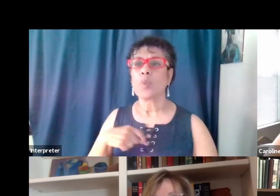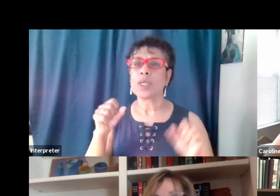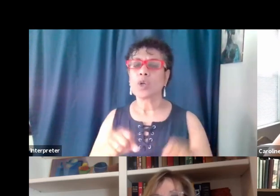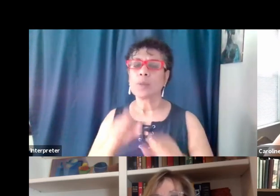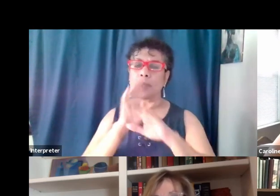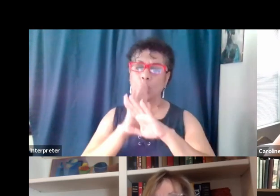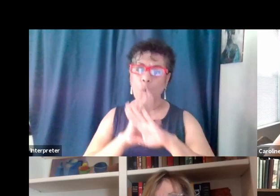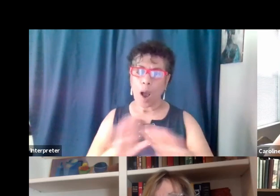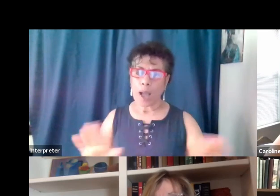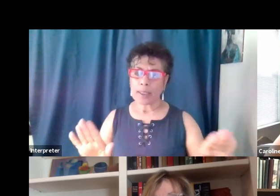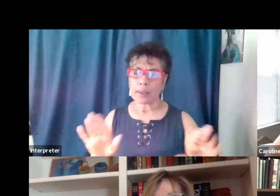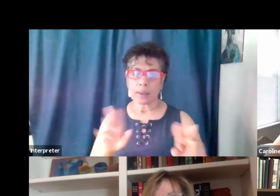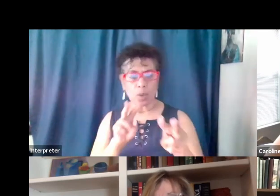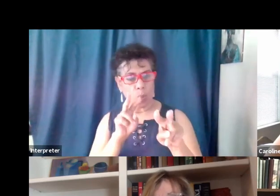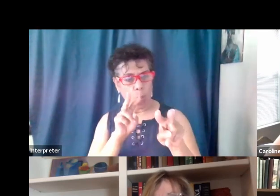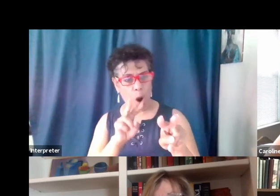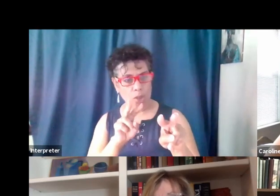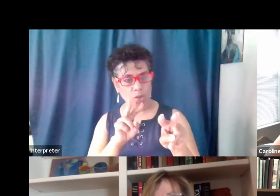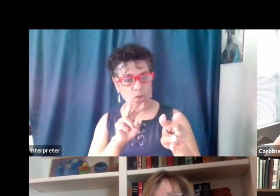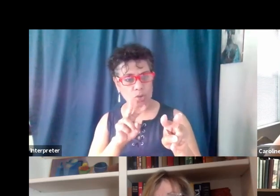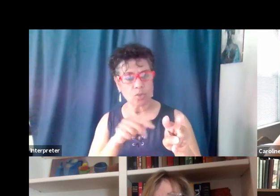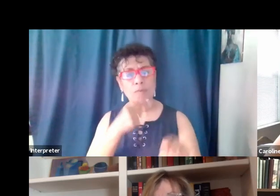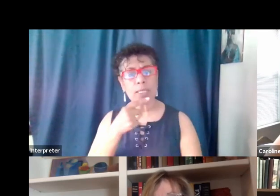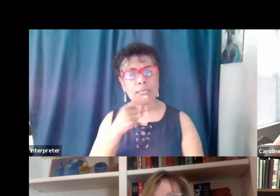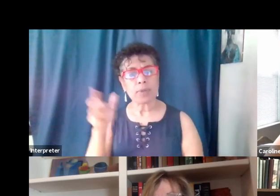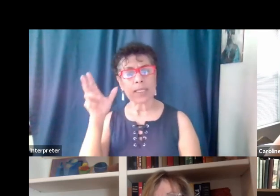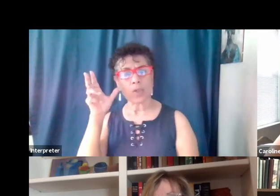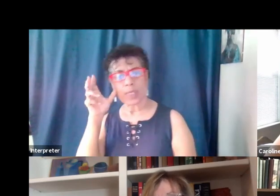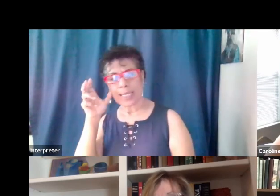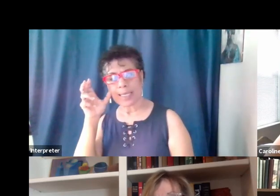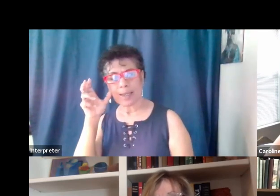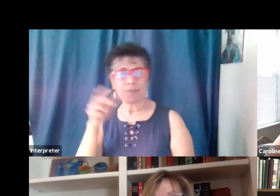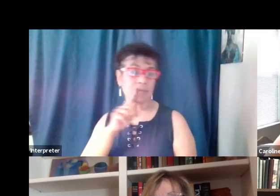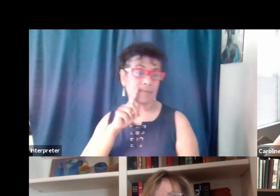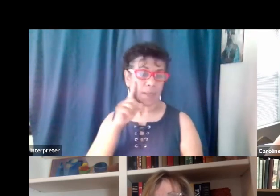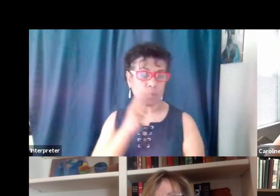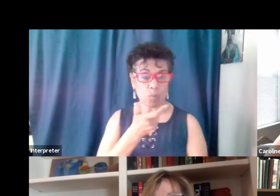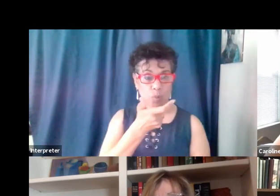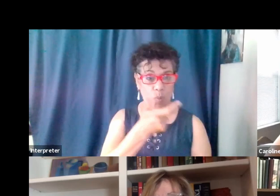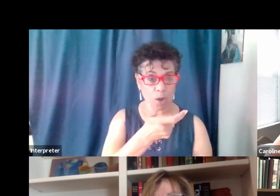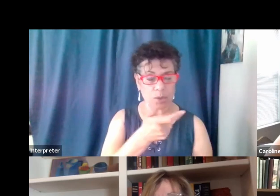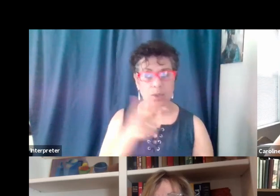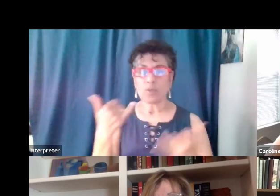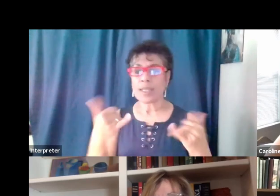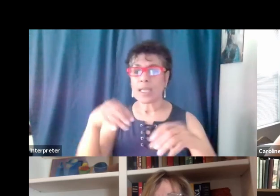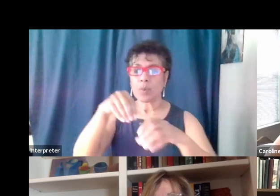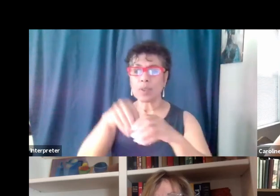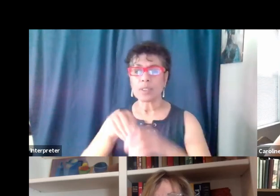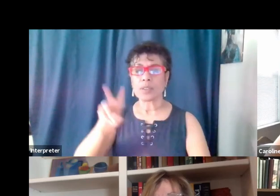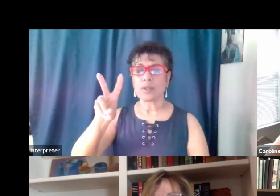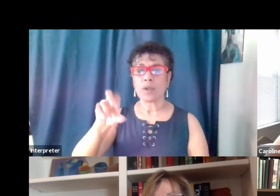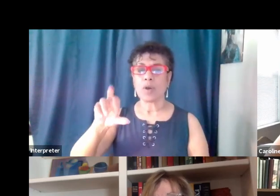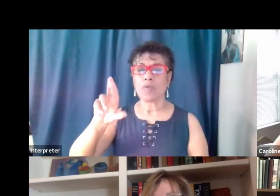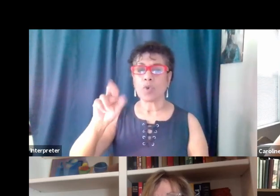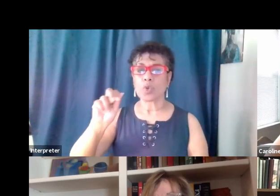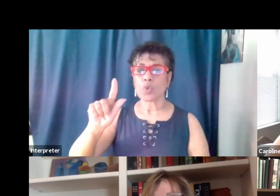listen. And I think that as we experiment with this virtual space, one of the things